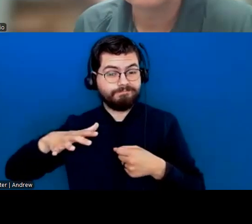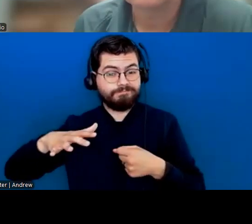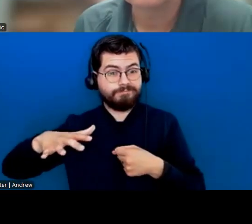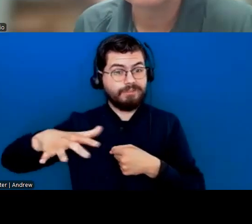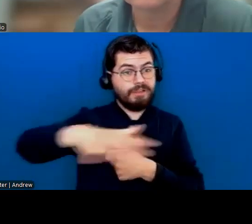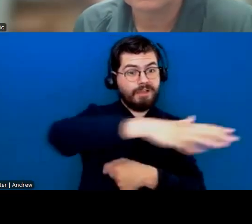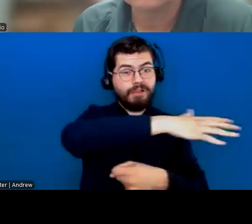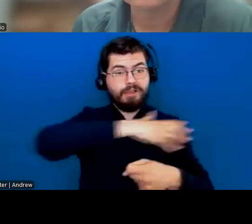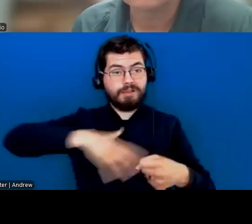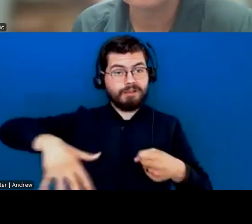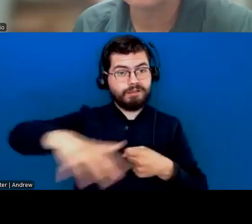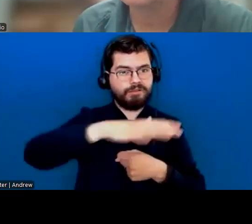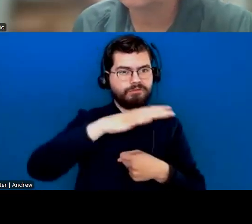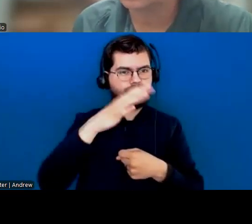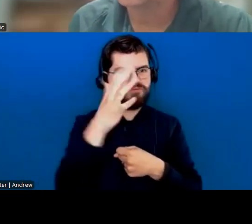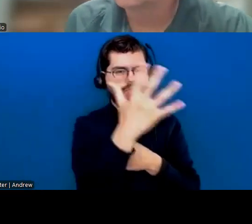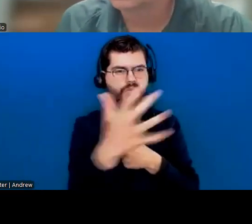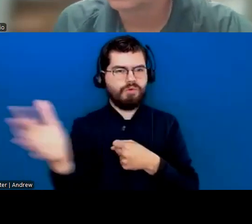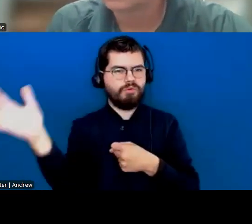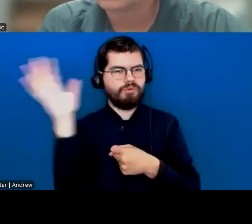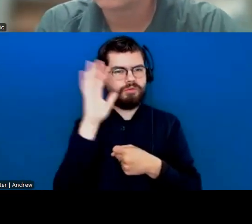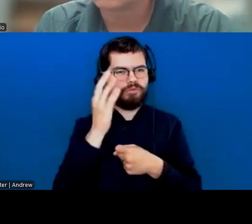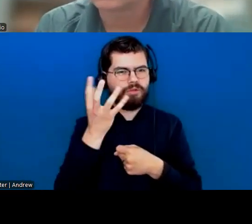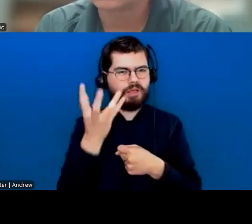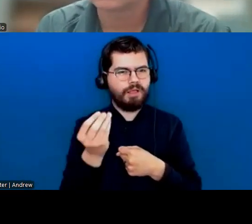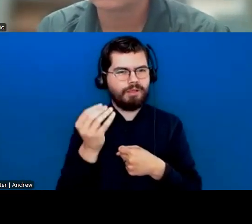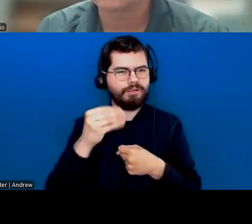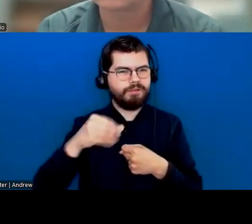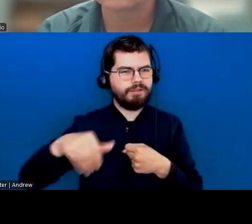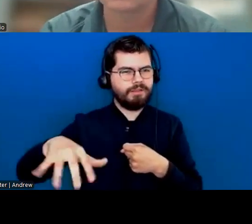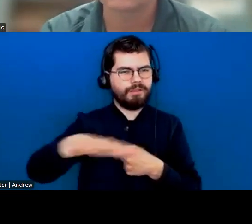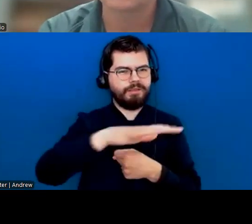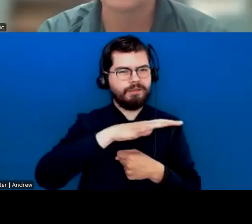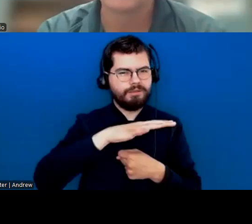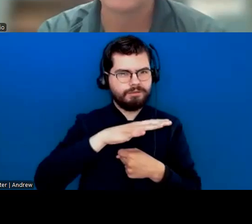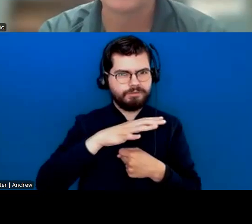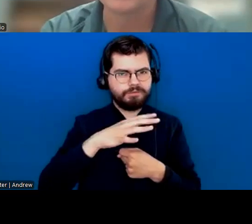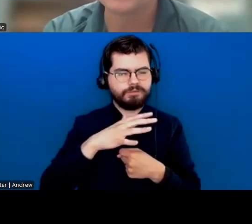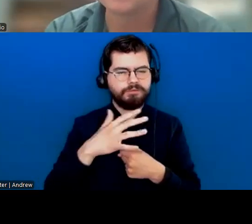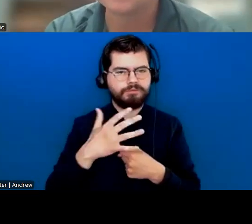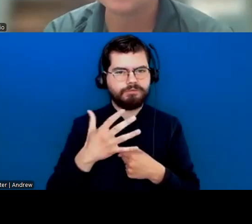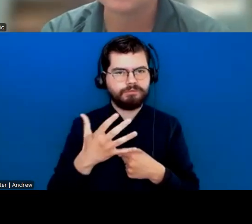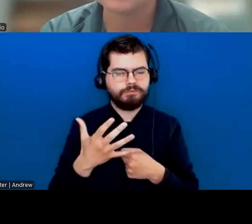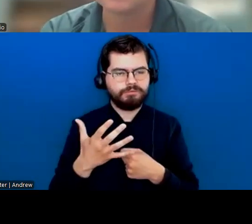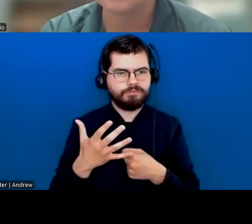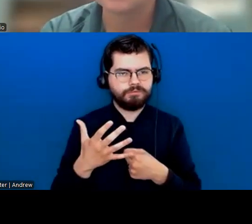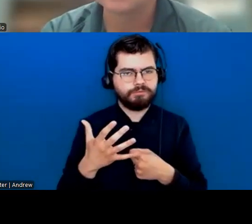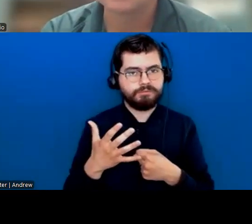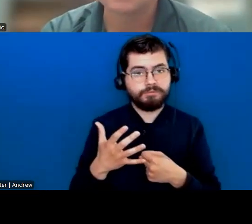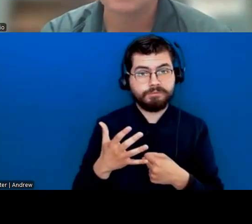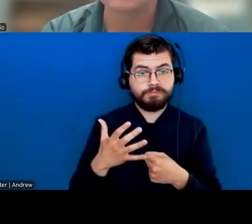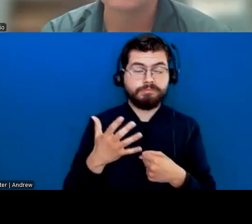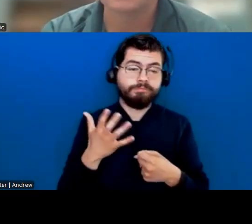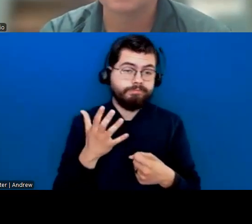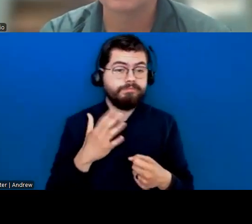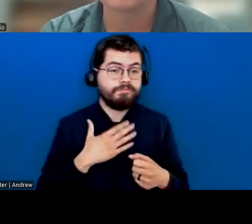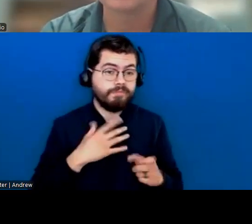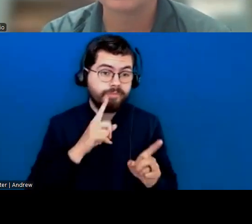forested wetland, which is the nexus of why I'm in this seat. But that's my answer